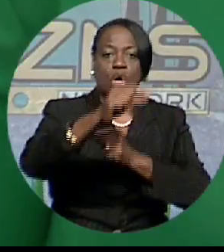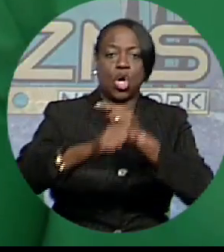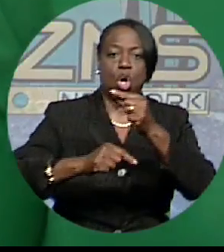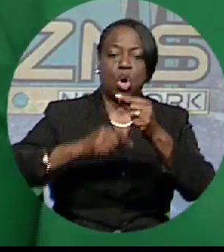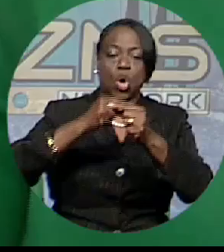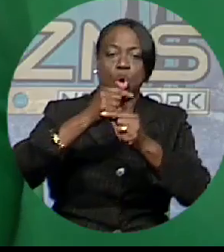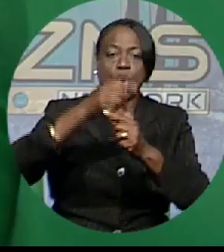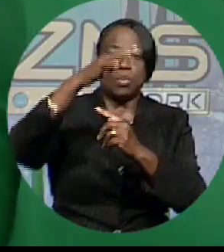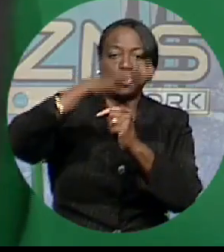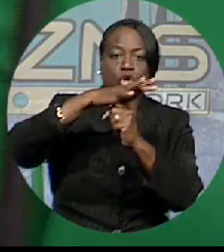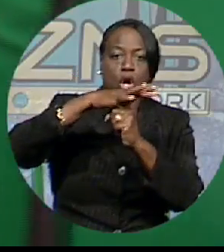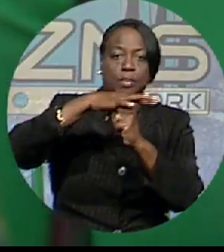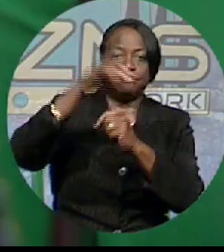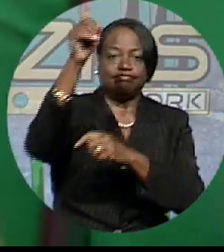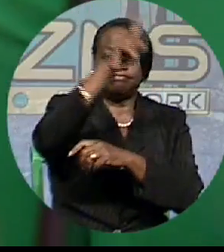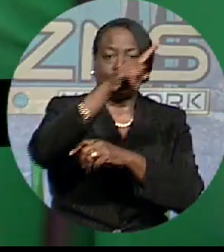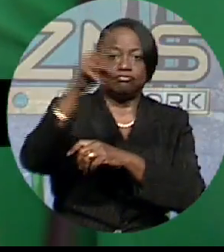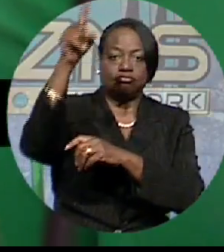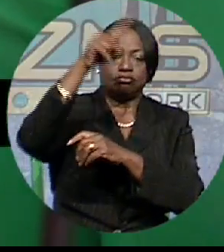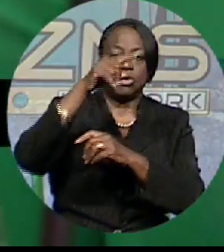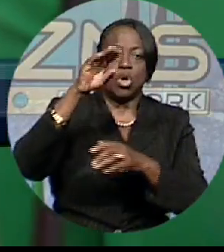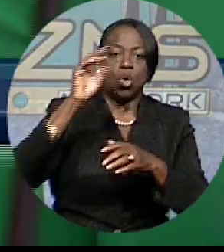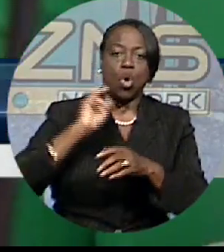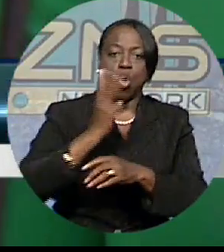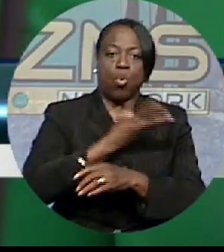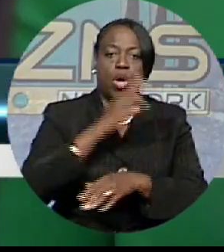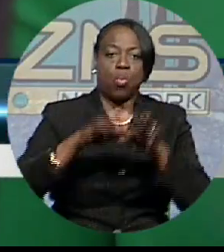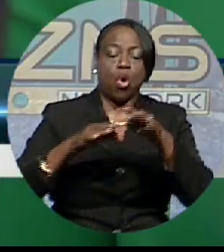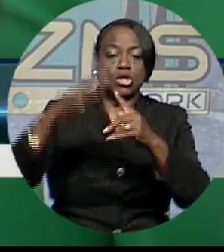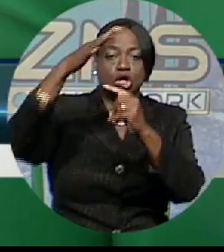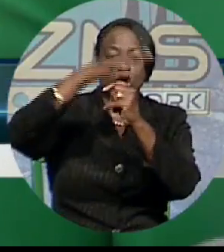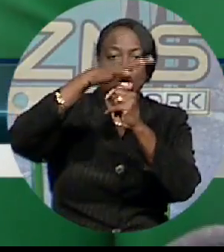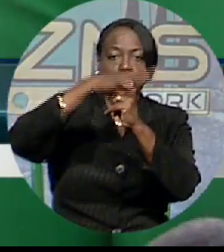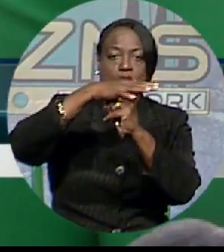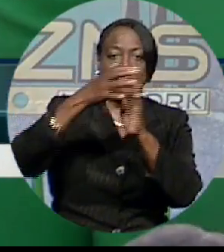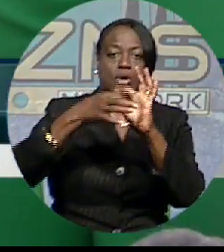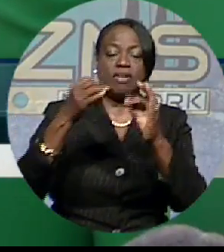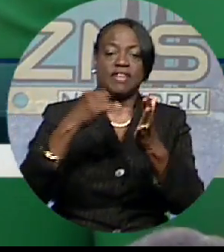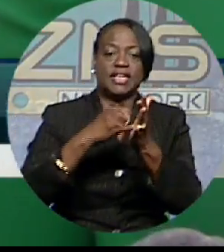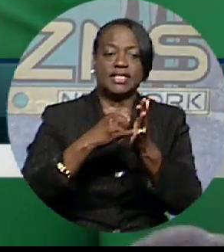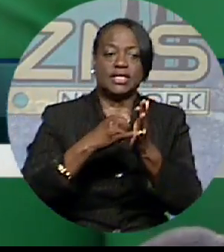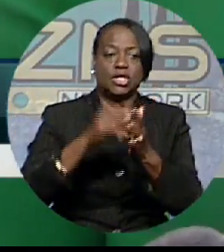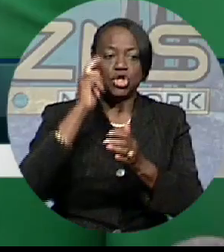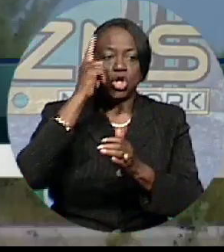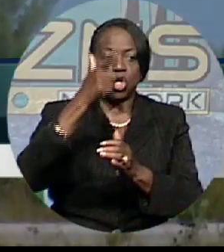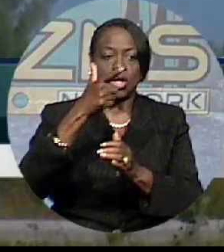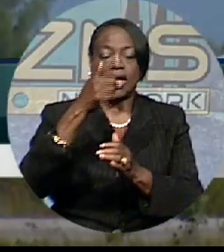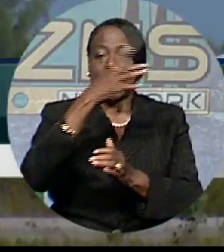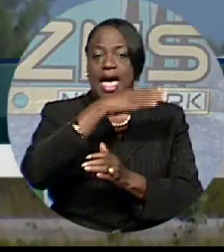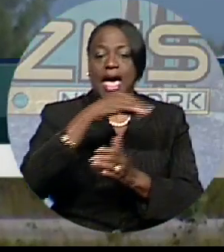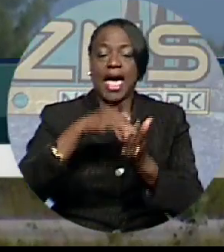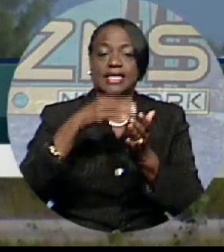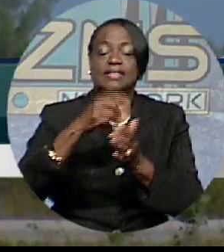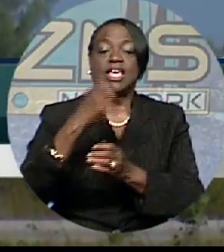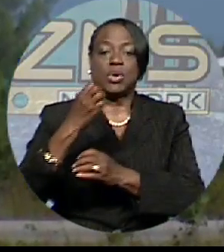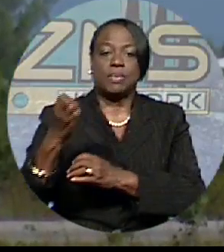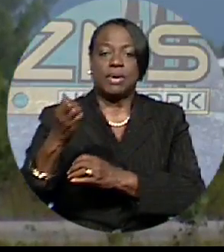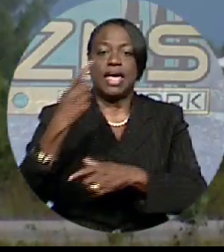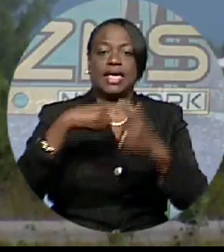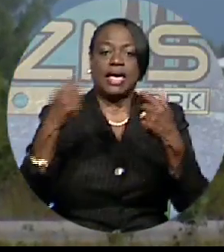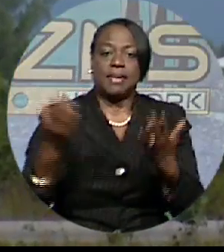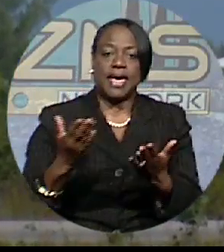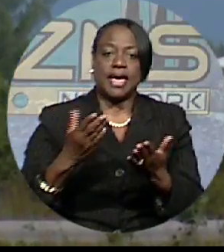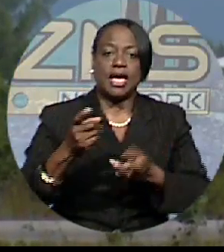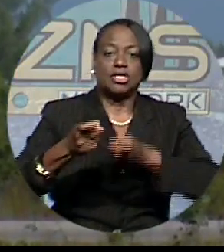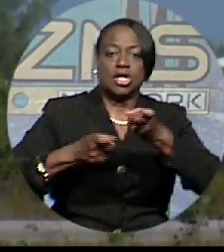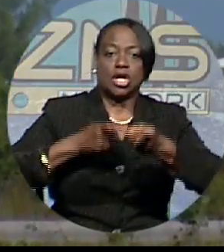it. And we walked up to the very top of it to look at the sophisticated equipment. We came here to the control tower